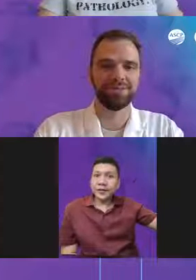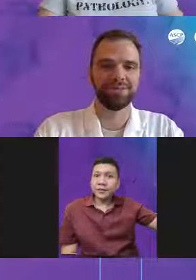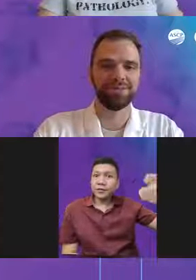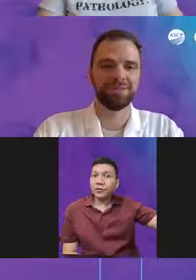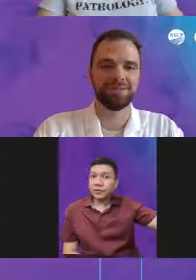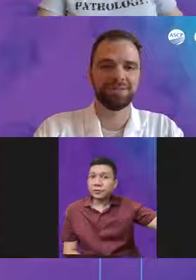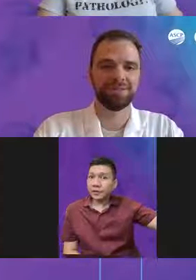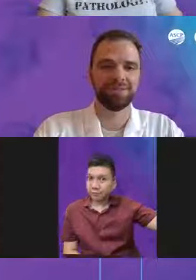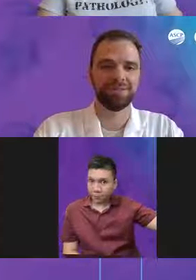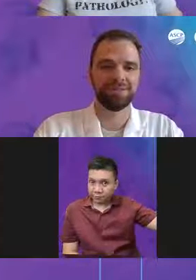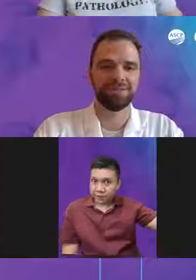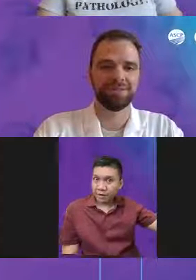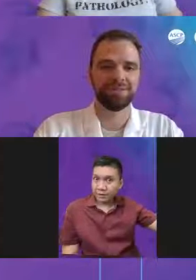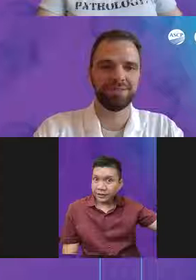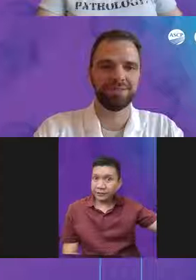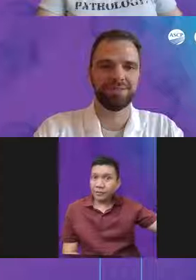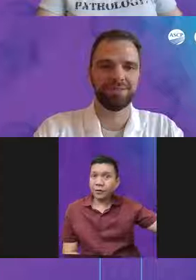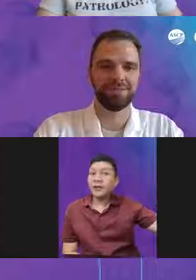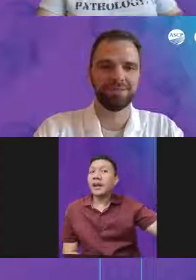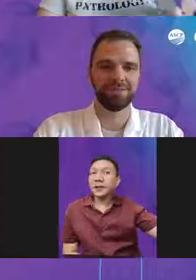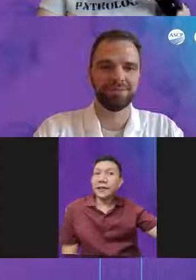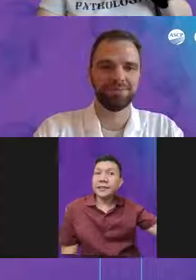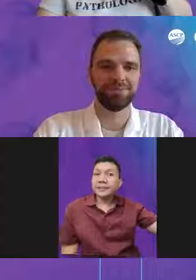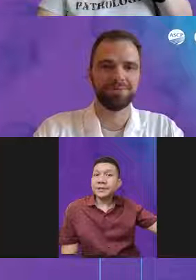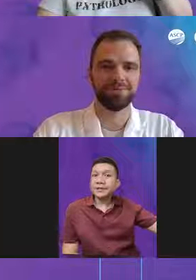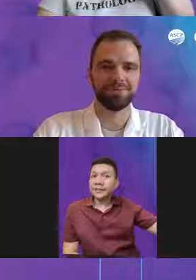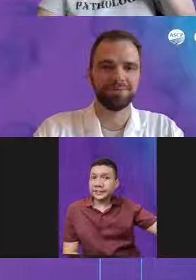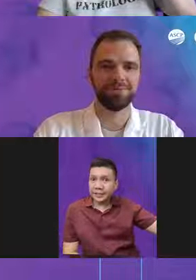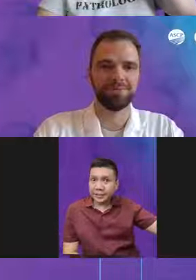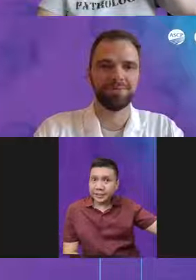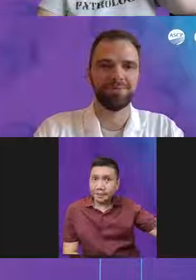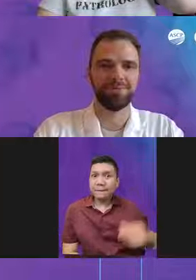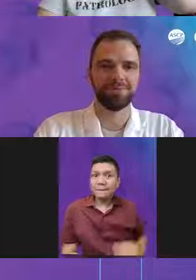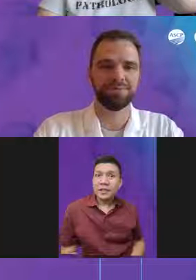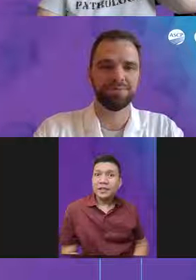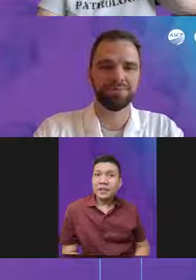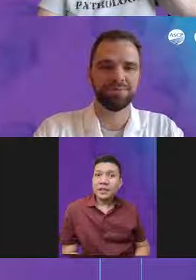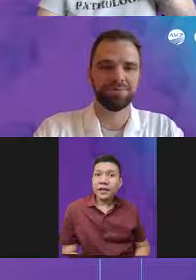note that those, when we're counting them or when the automated CBC sees them,